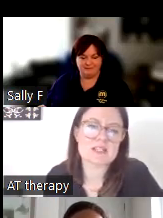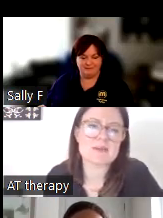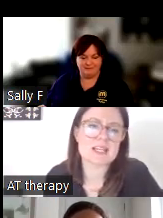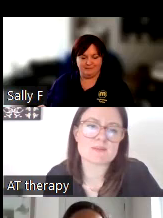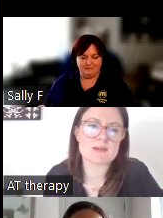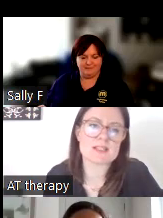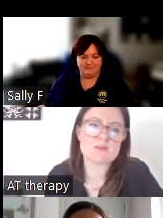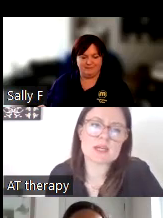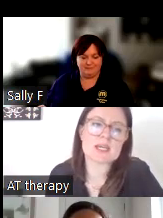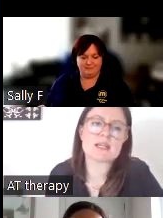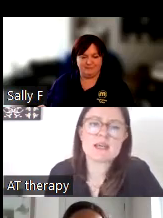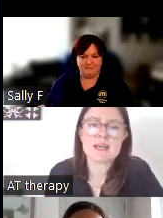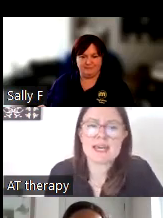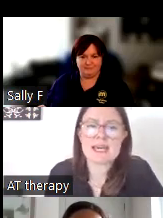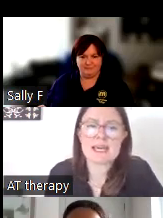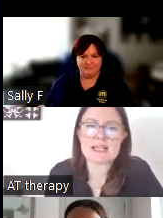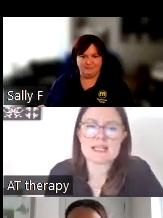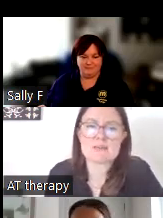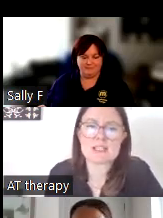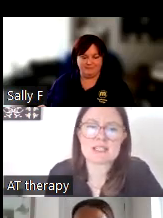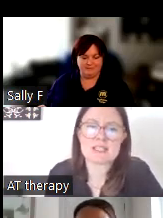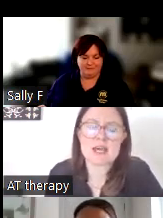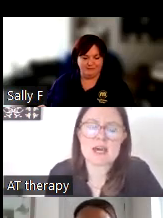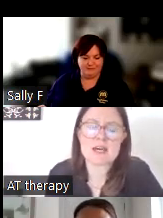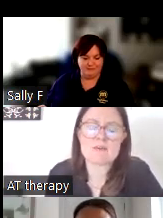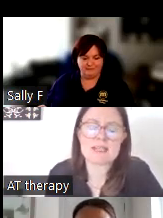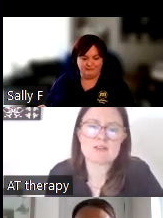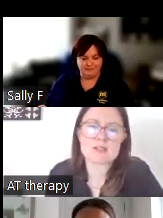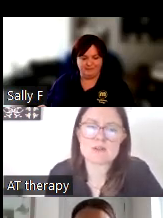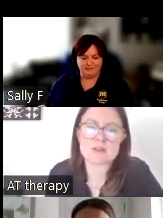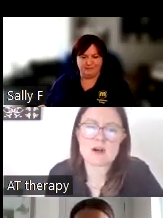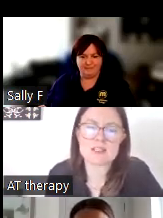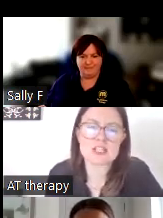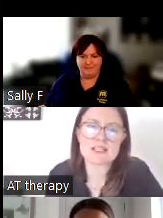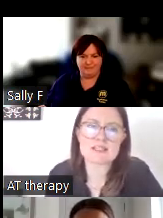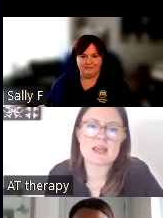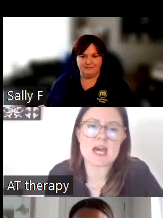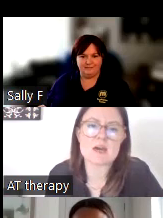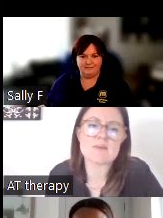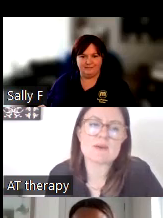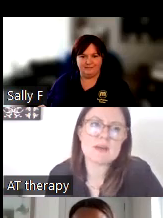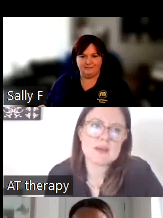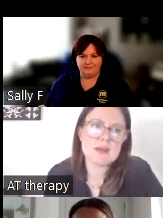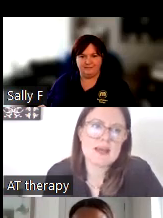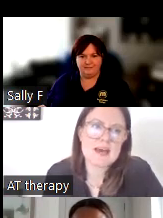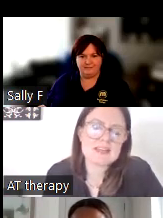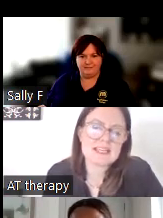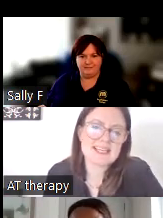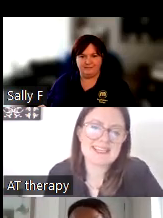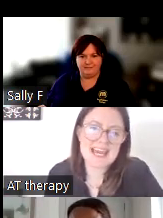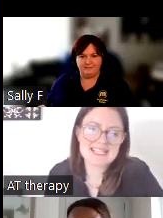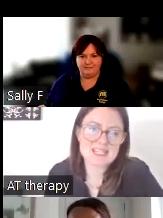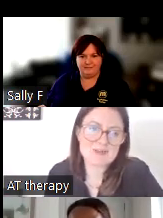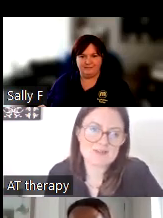and especially my experience in working in specialist secondary schools and colleges. I